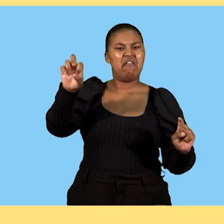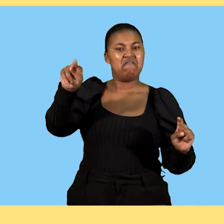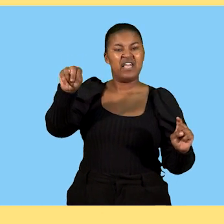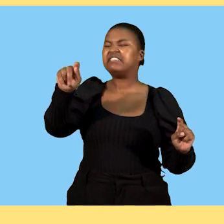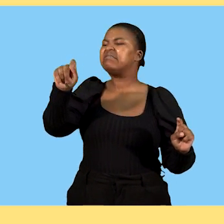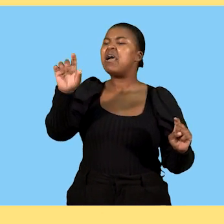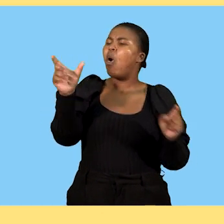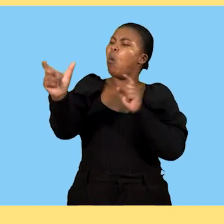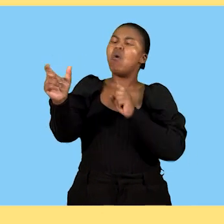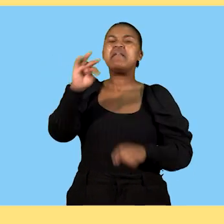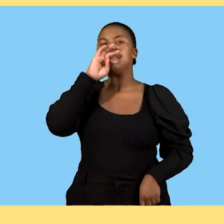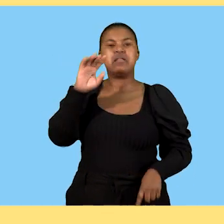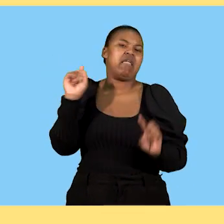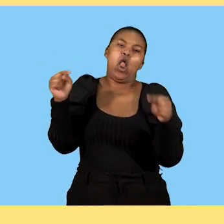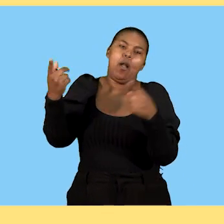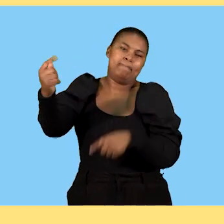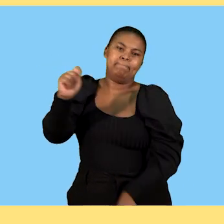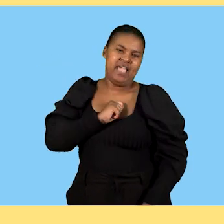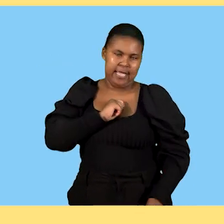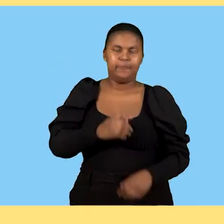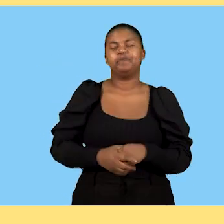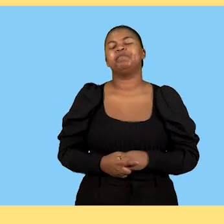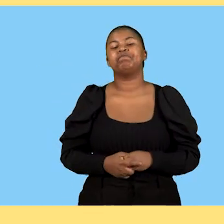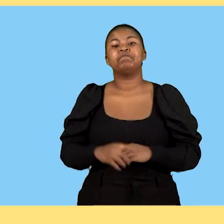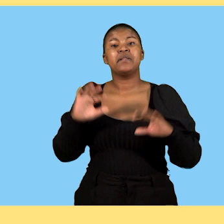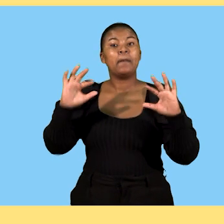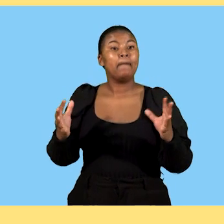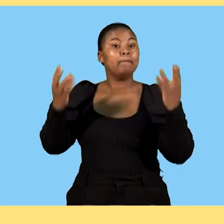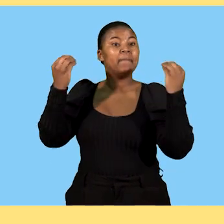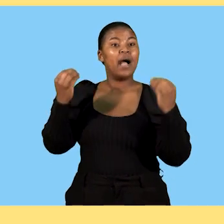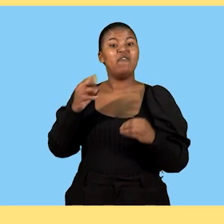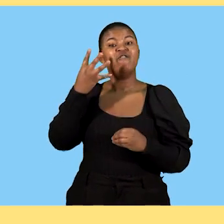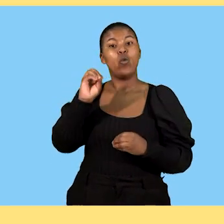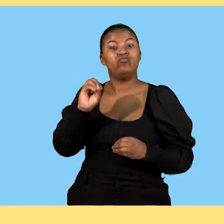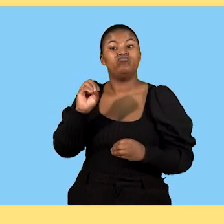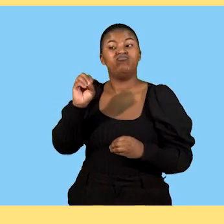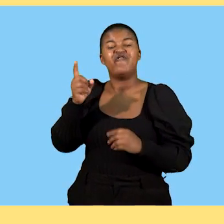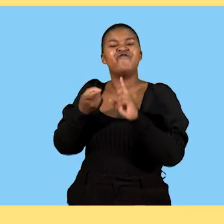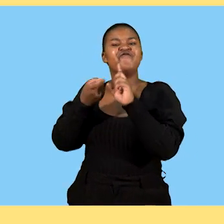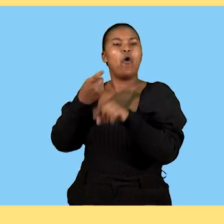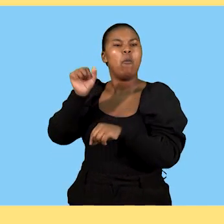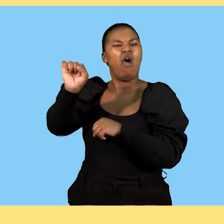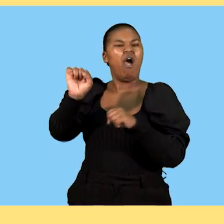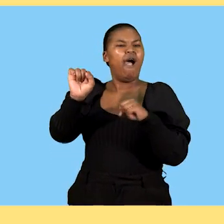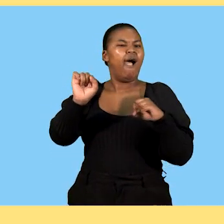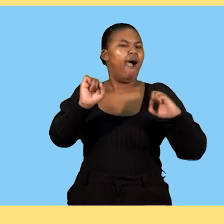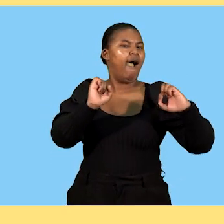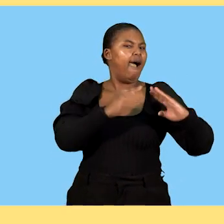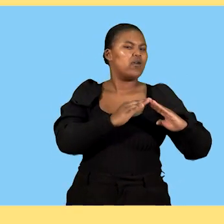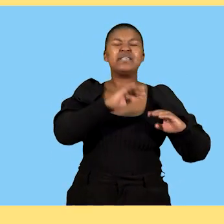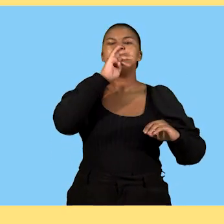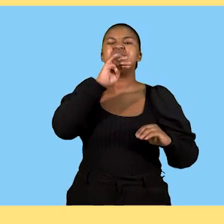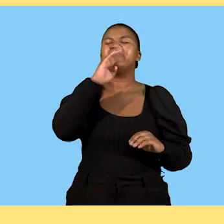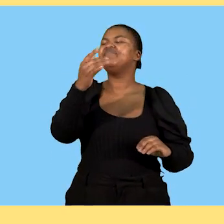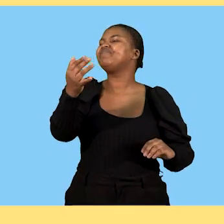they cannot pay anymore. All right? Then we received 40 cents in the rand from his estate.